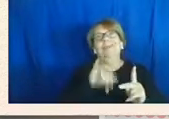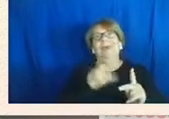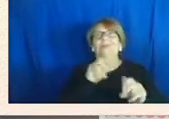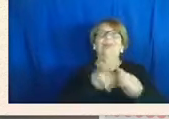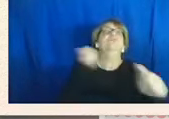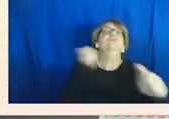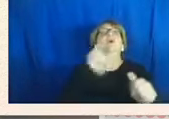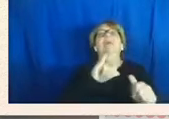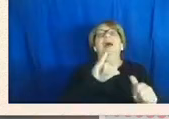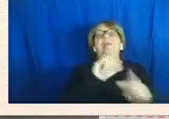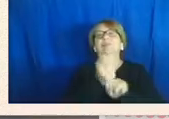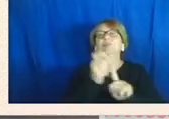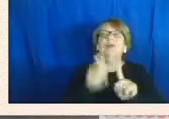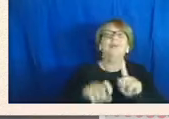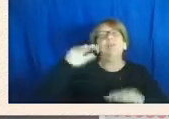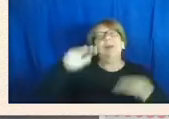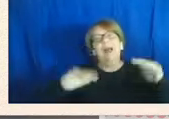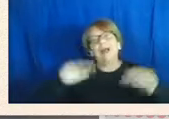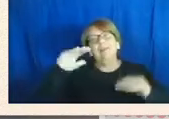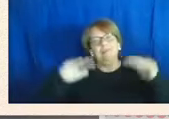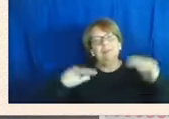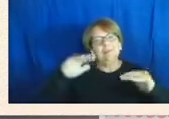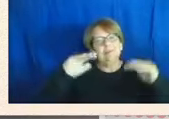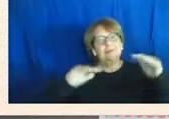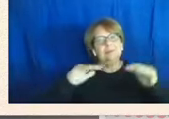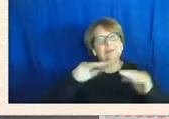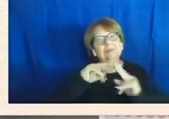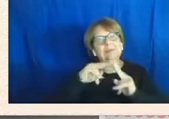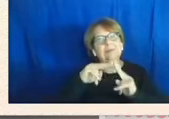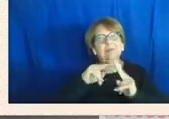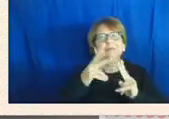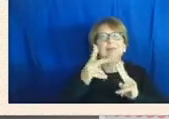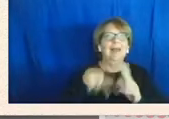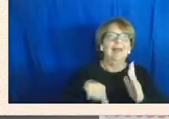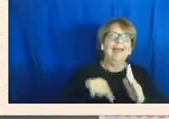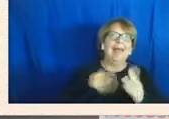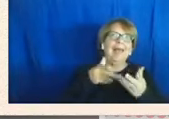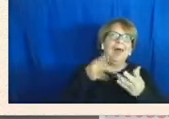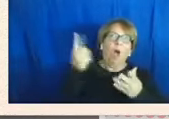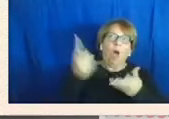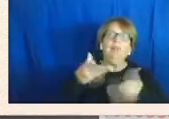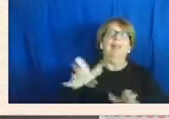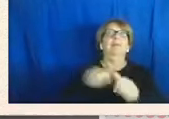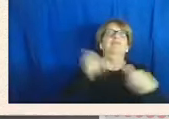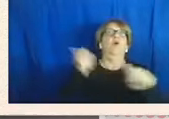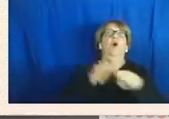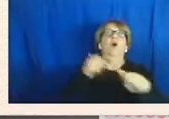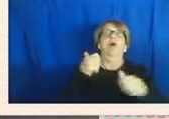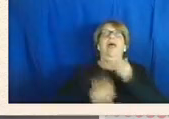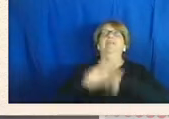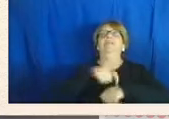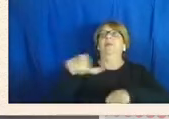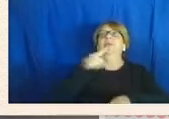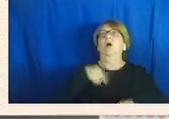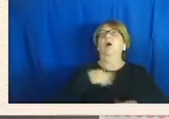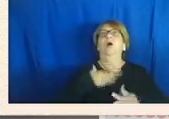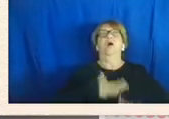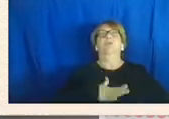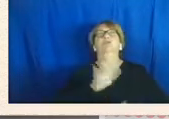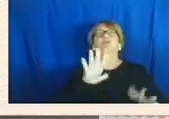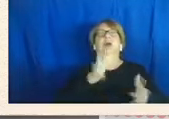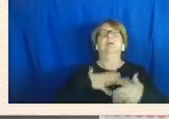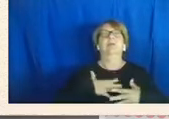balance the two. You can't always let them avoid either every time they say they're distressed. But if that's happening very often, that's